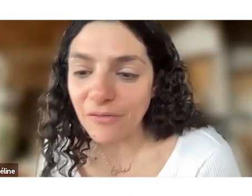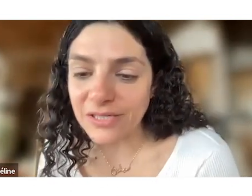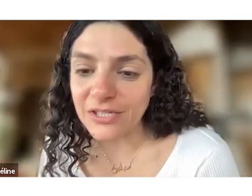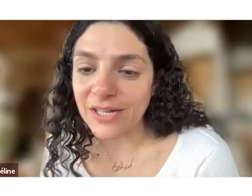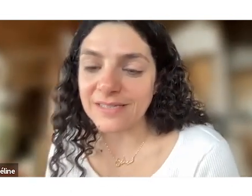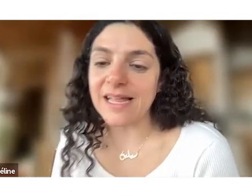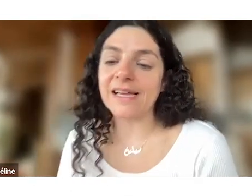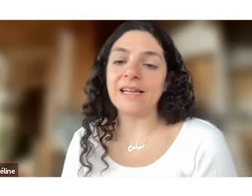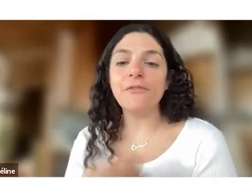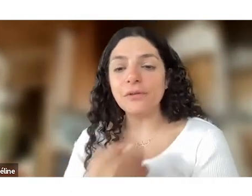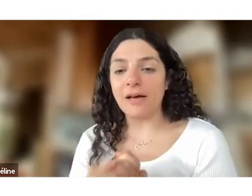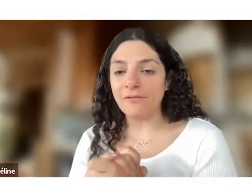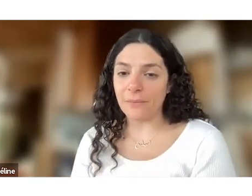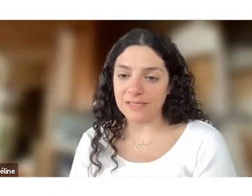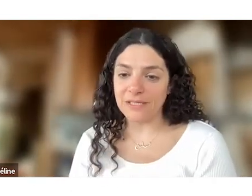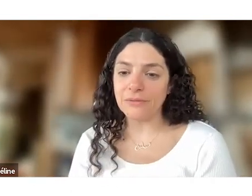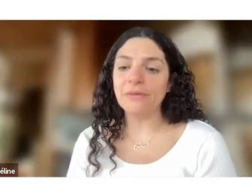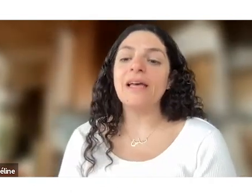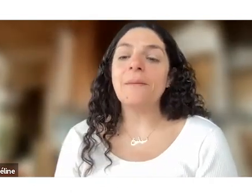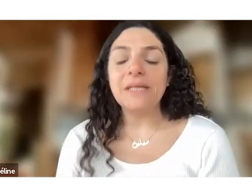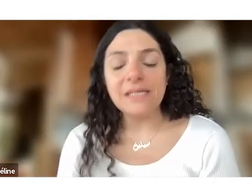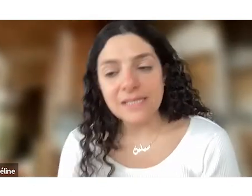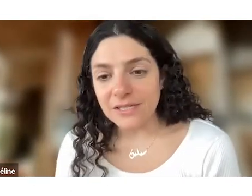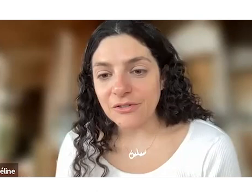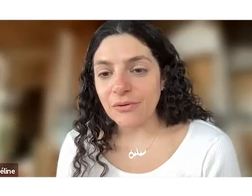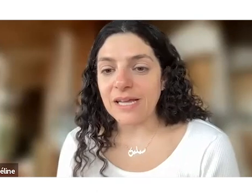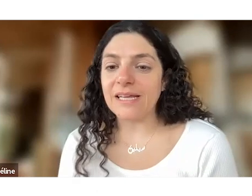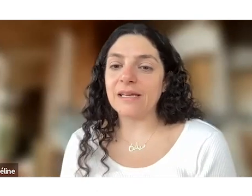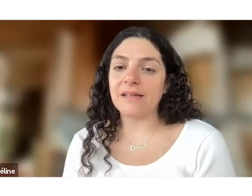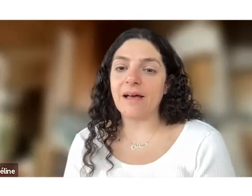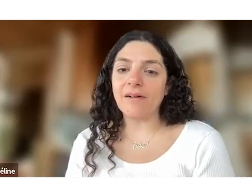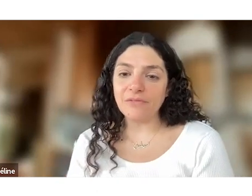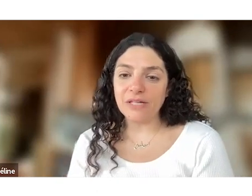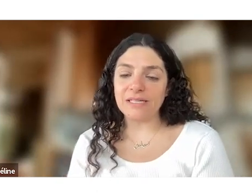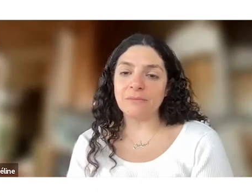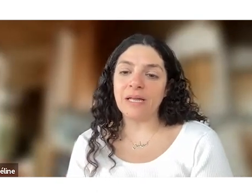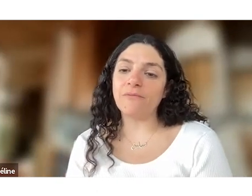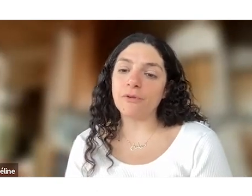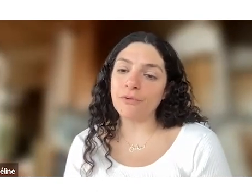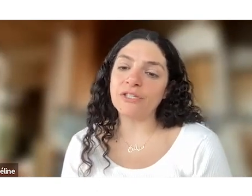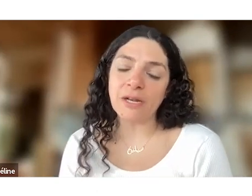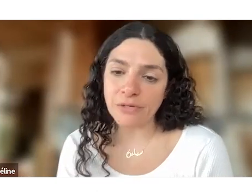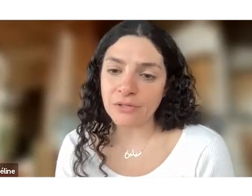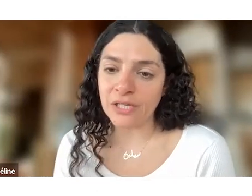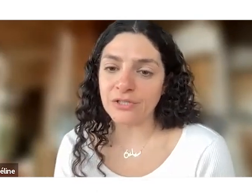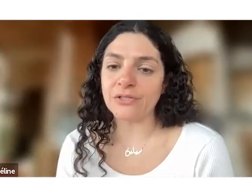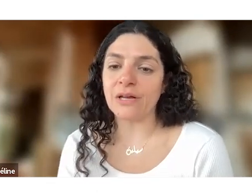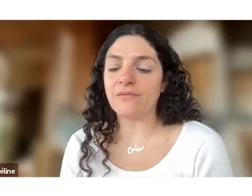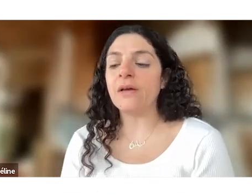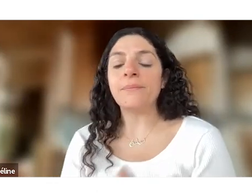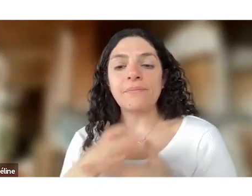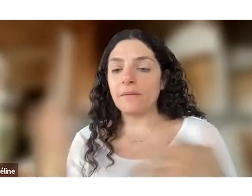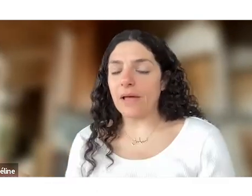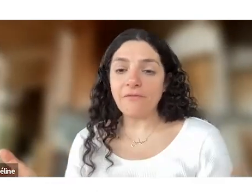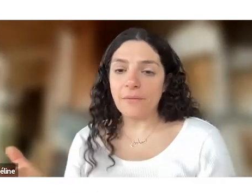the conversation on Slack. And if you love OpenEDU, please consider donating. All of this is made through the generous donations